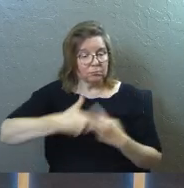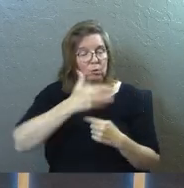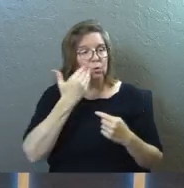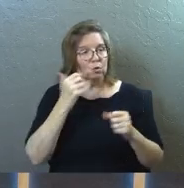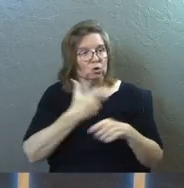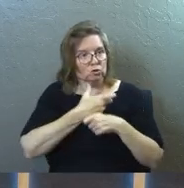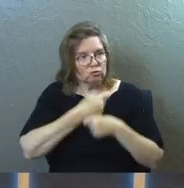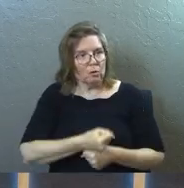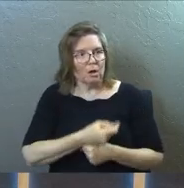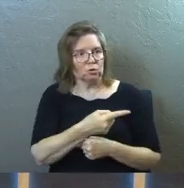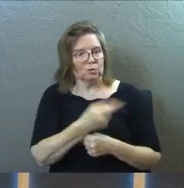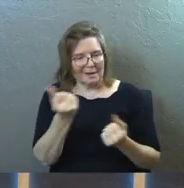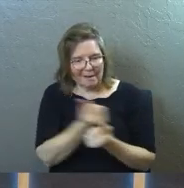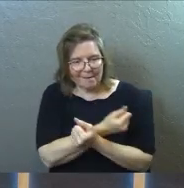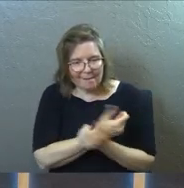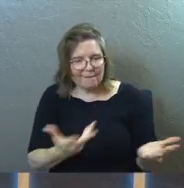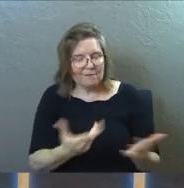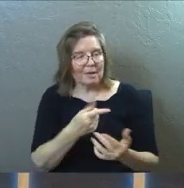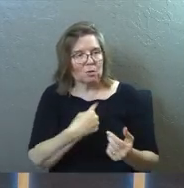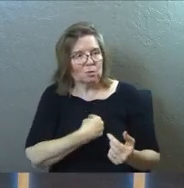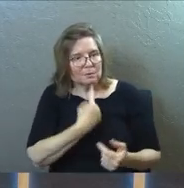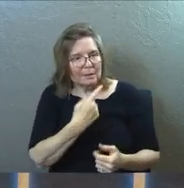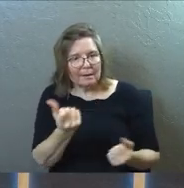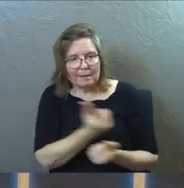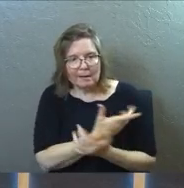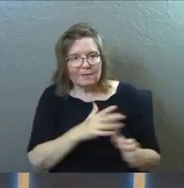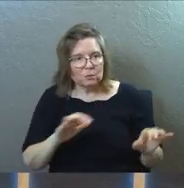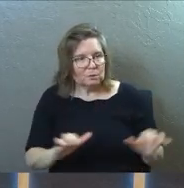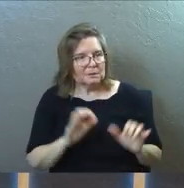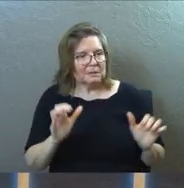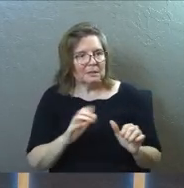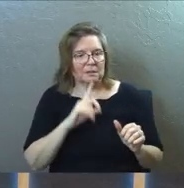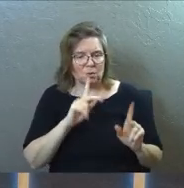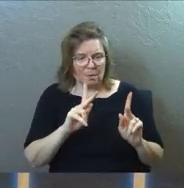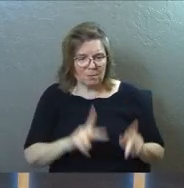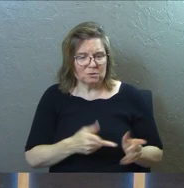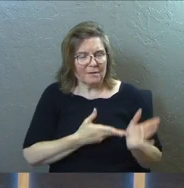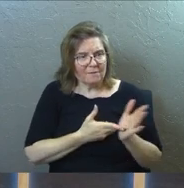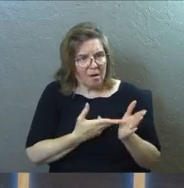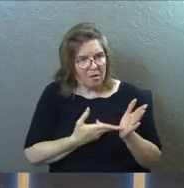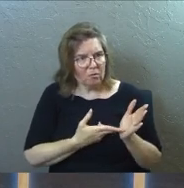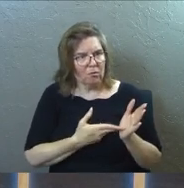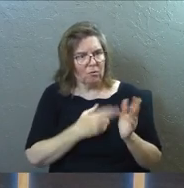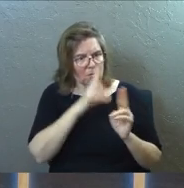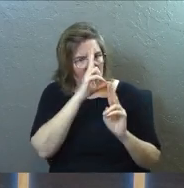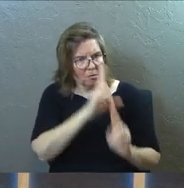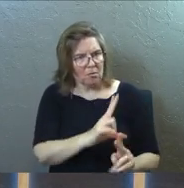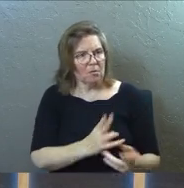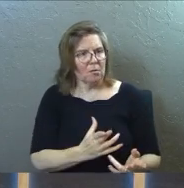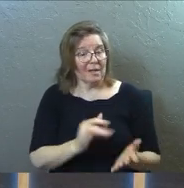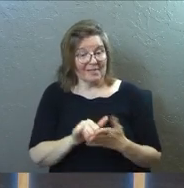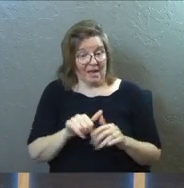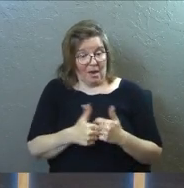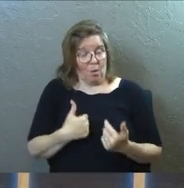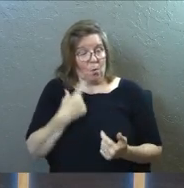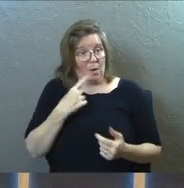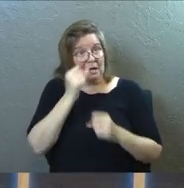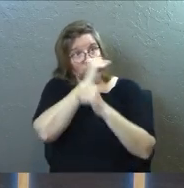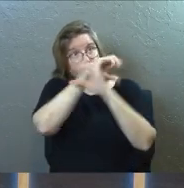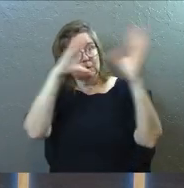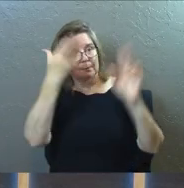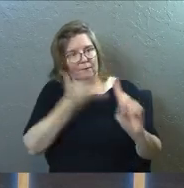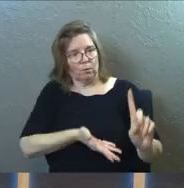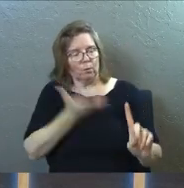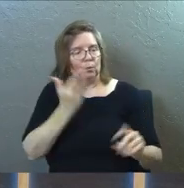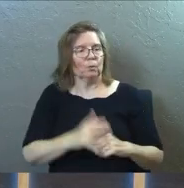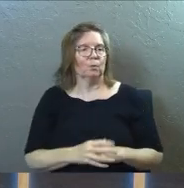you knew that they could trust you in everything that you said and everything that you did, that you were a person of honor. Like that's what I dreamed